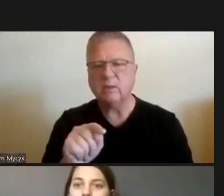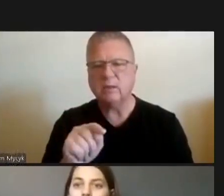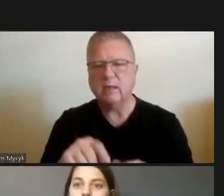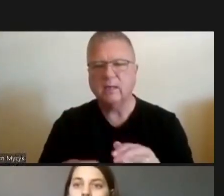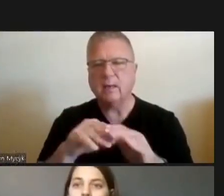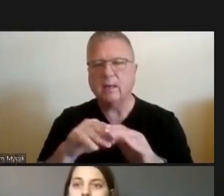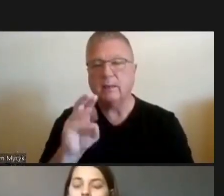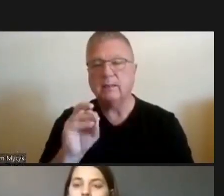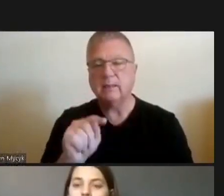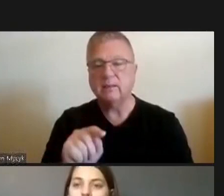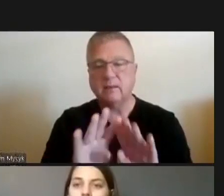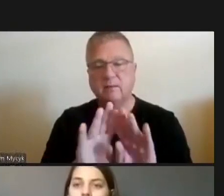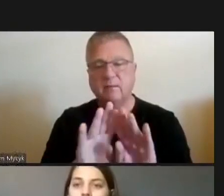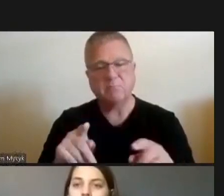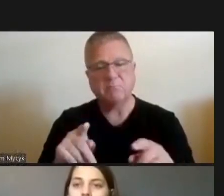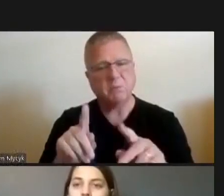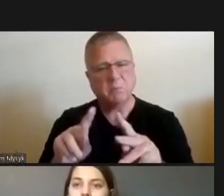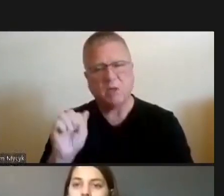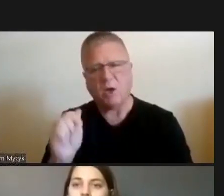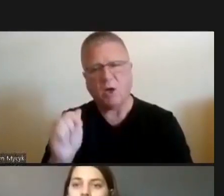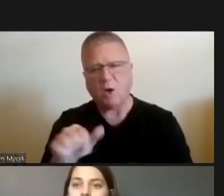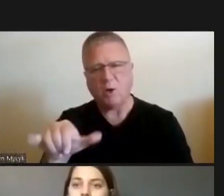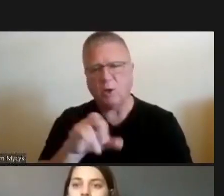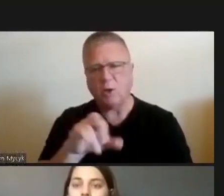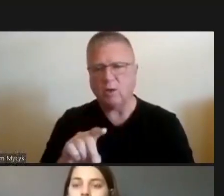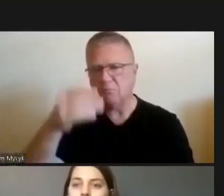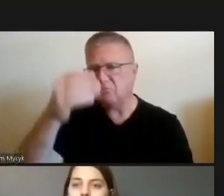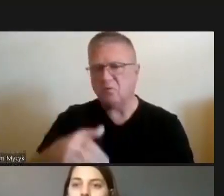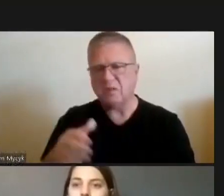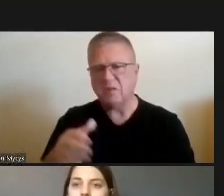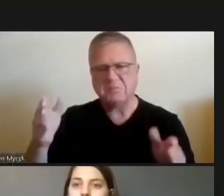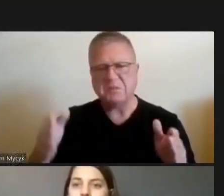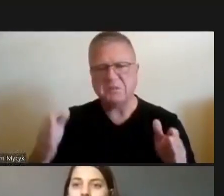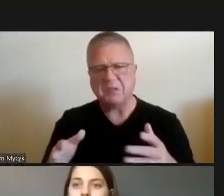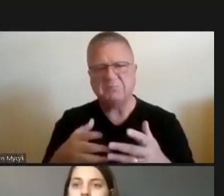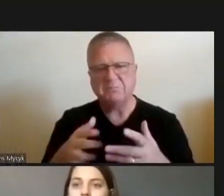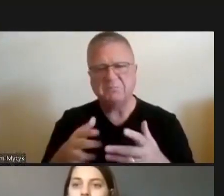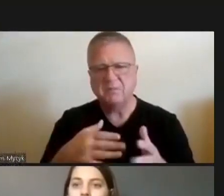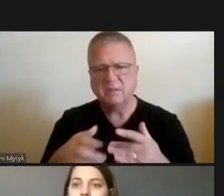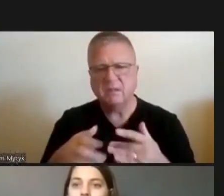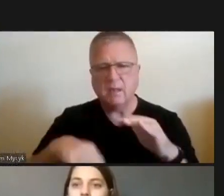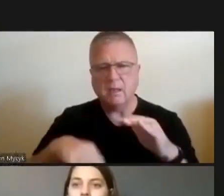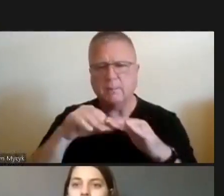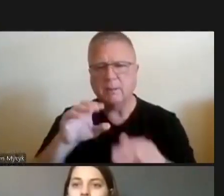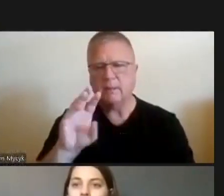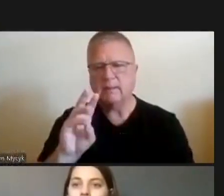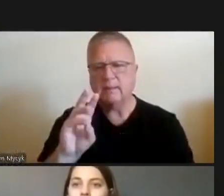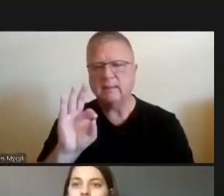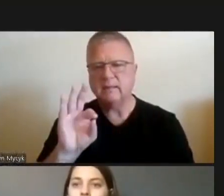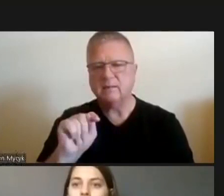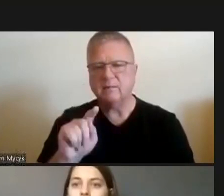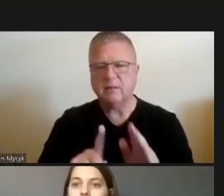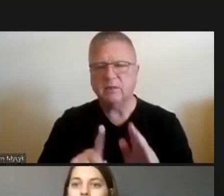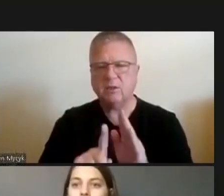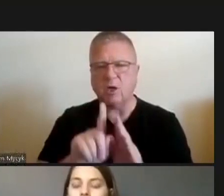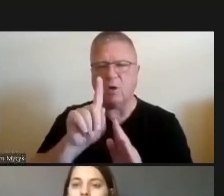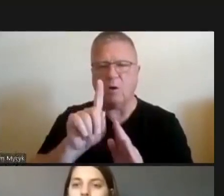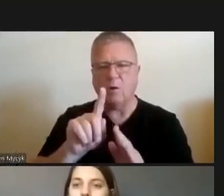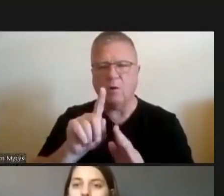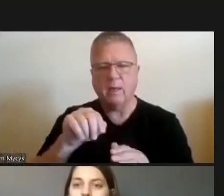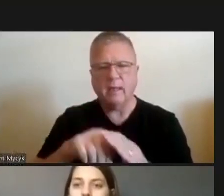all yards, front or side, up to 6 feet tall. And then in the RIV district,